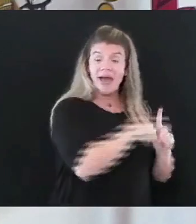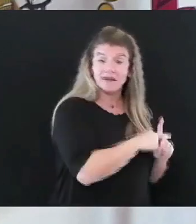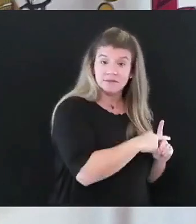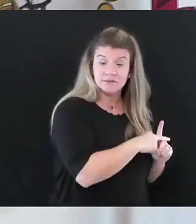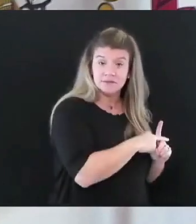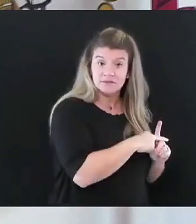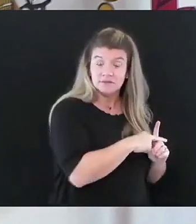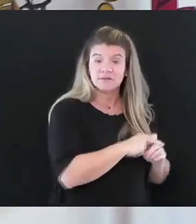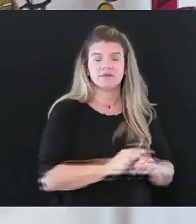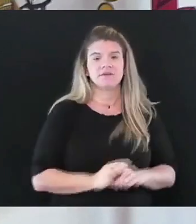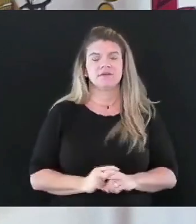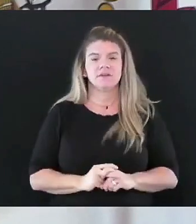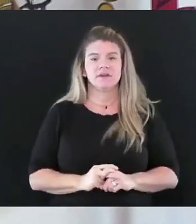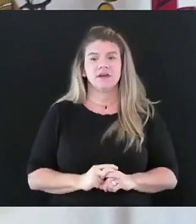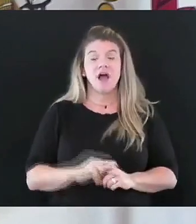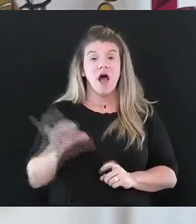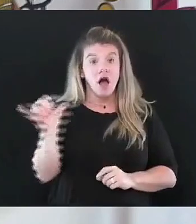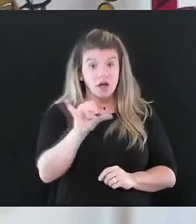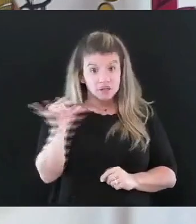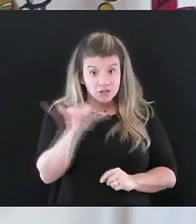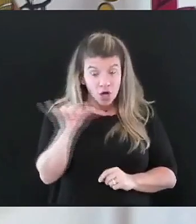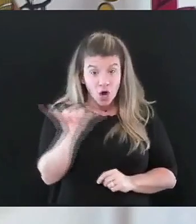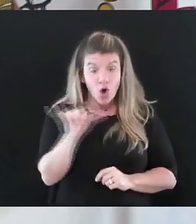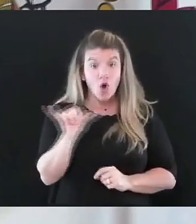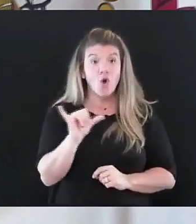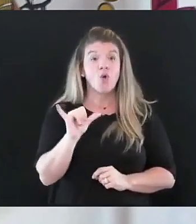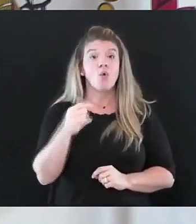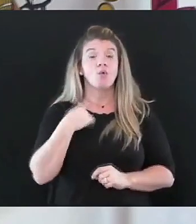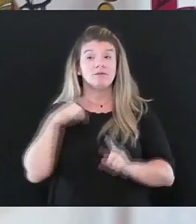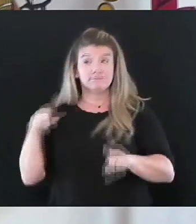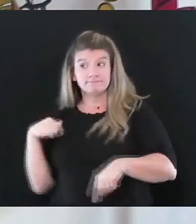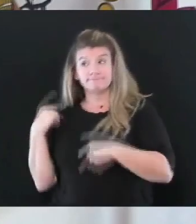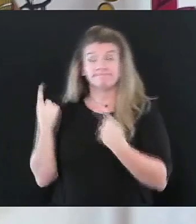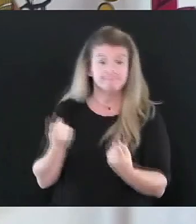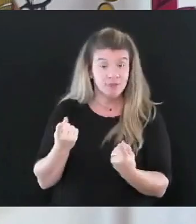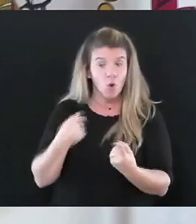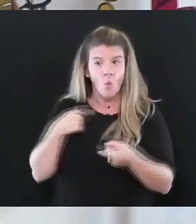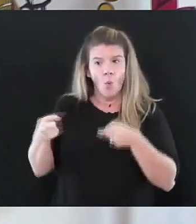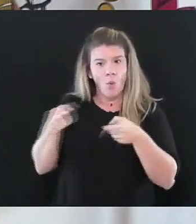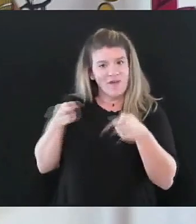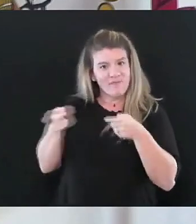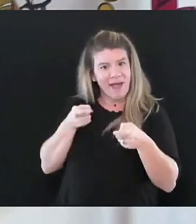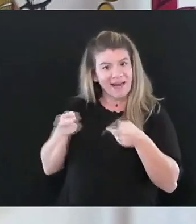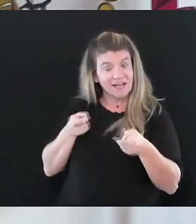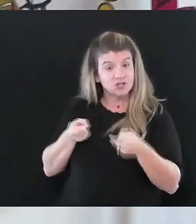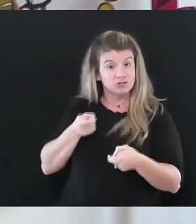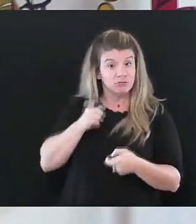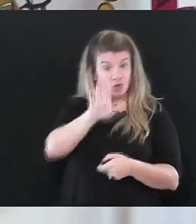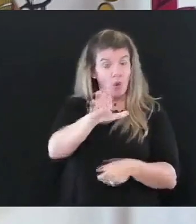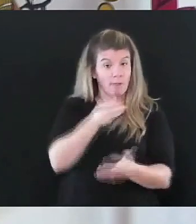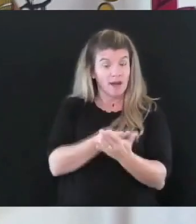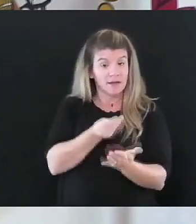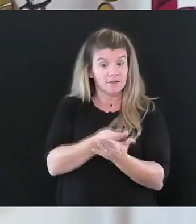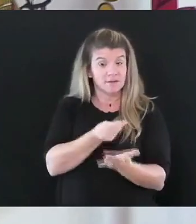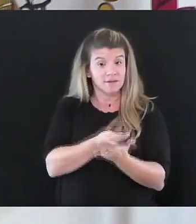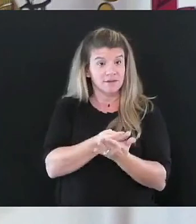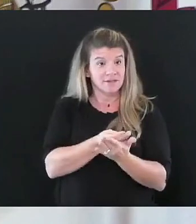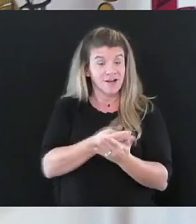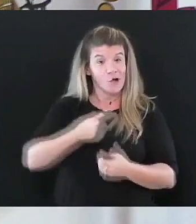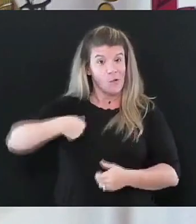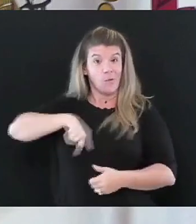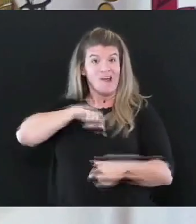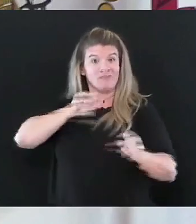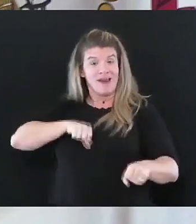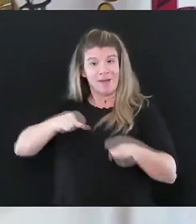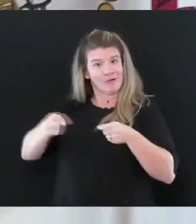addition to that, what we have done is we have managed your money. We have managed your